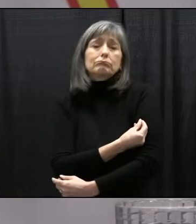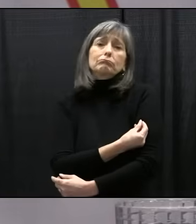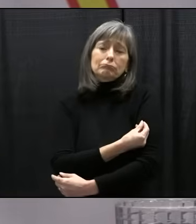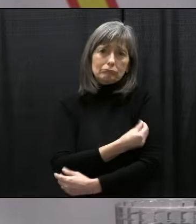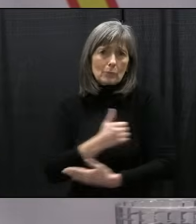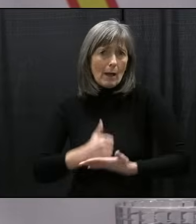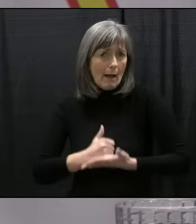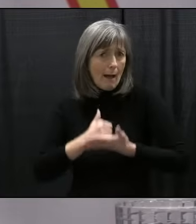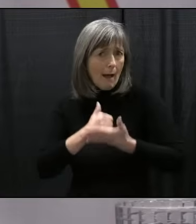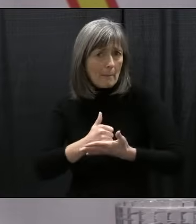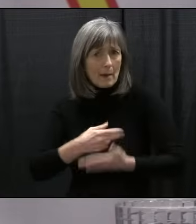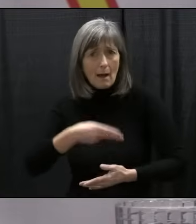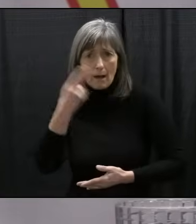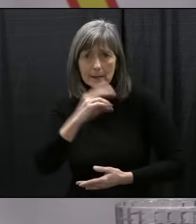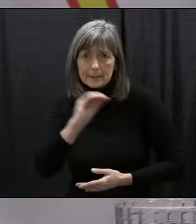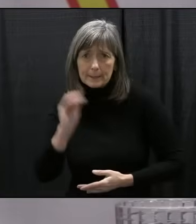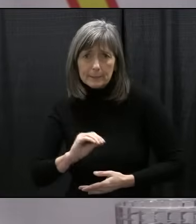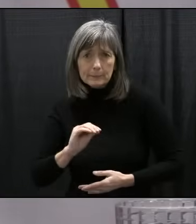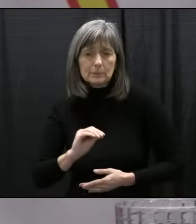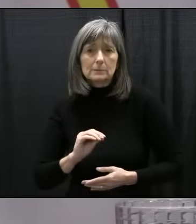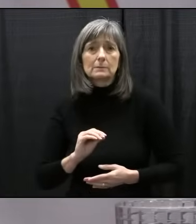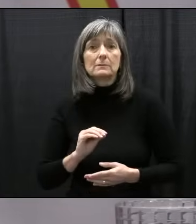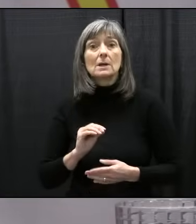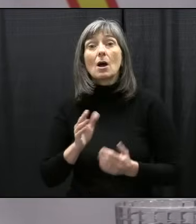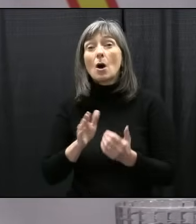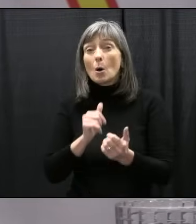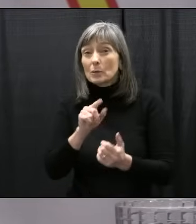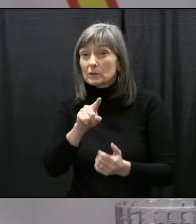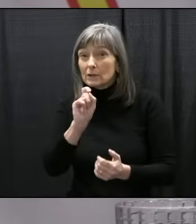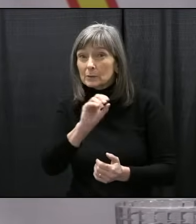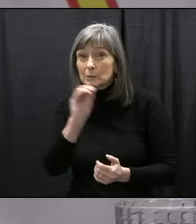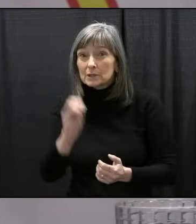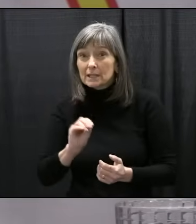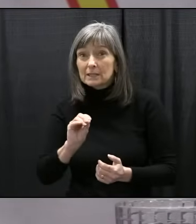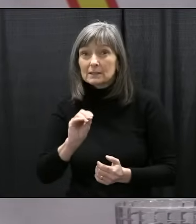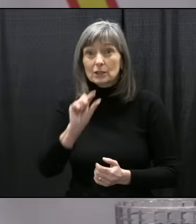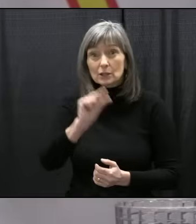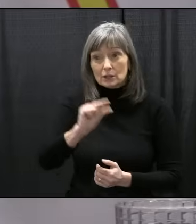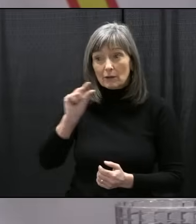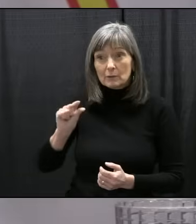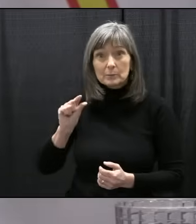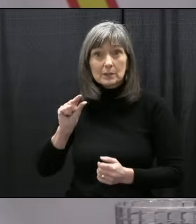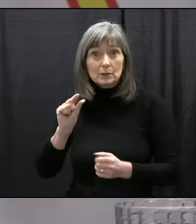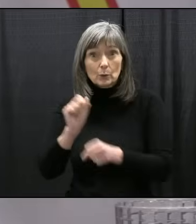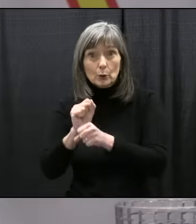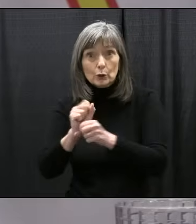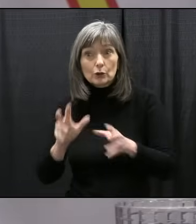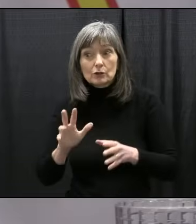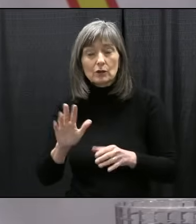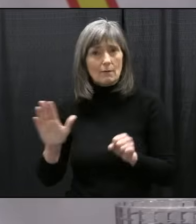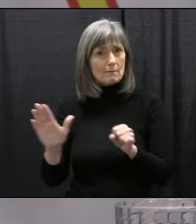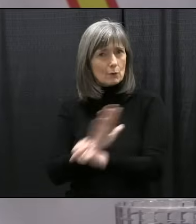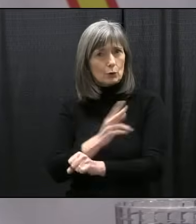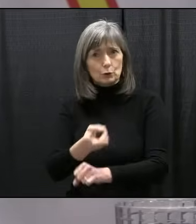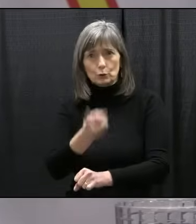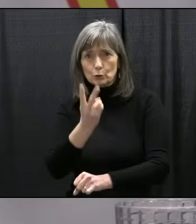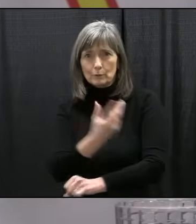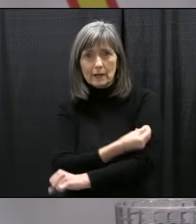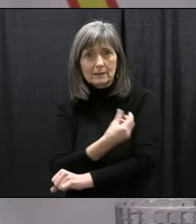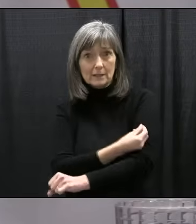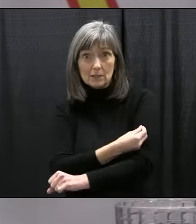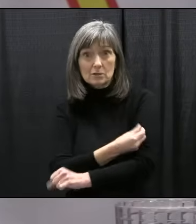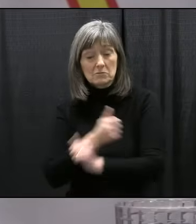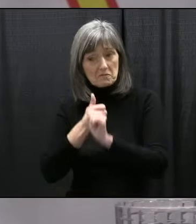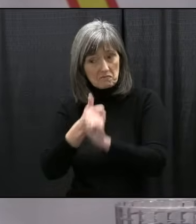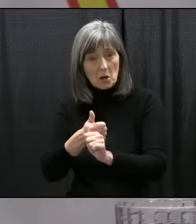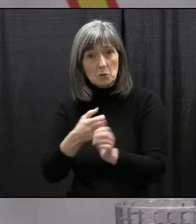fight. And I'm proud to say that almost 100% of government employees are fully vaccinated in compliance with